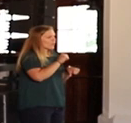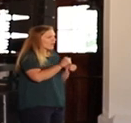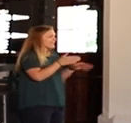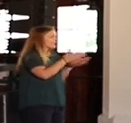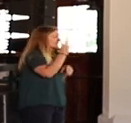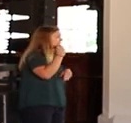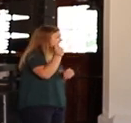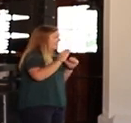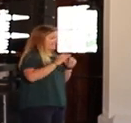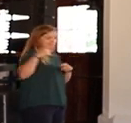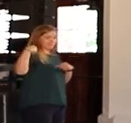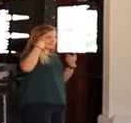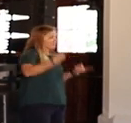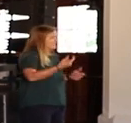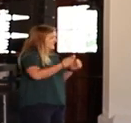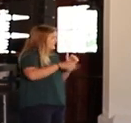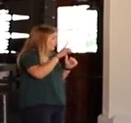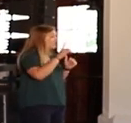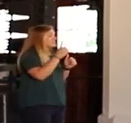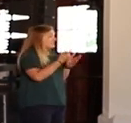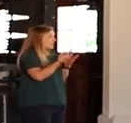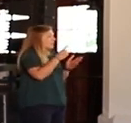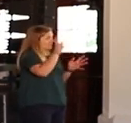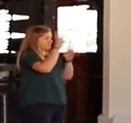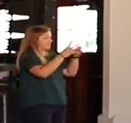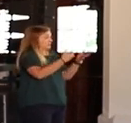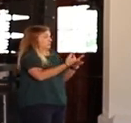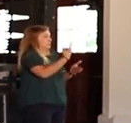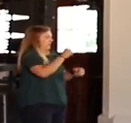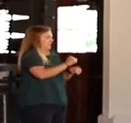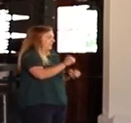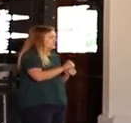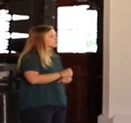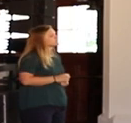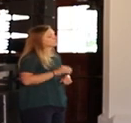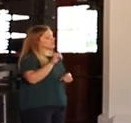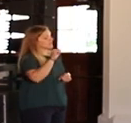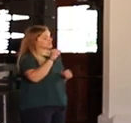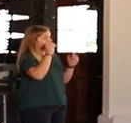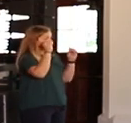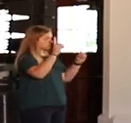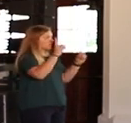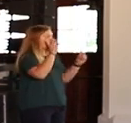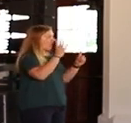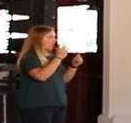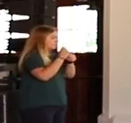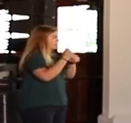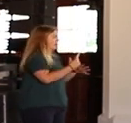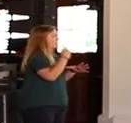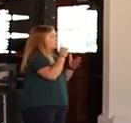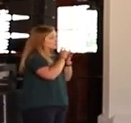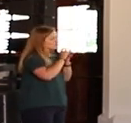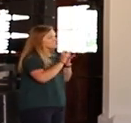career experiences than anybody before you, and in some cases to make up new ones. So your Agnes Scott education prepares you with those